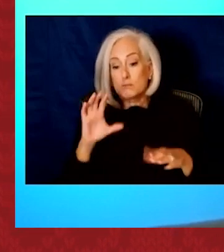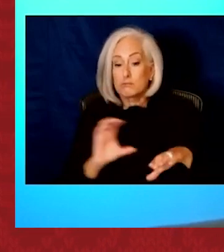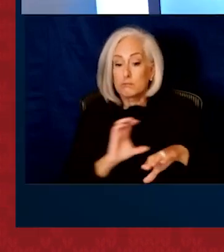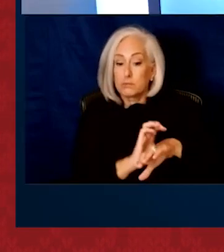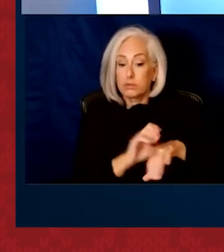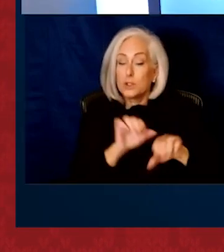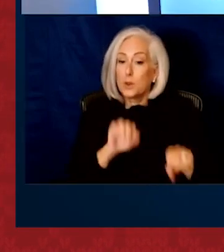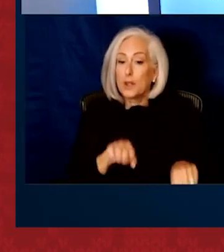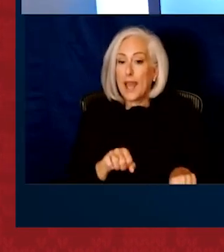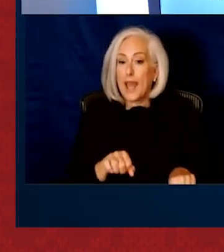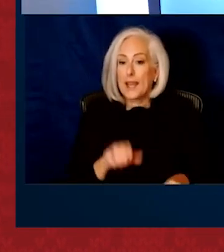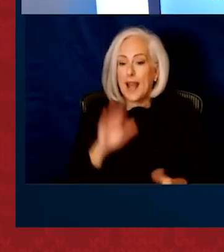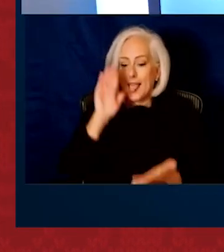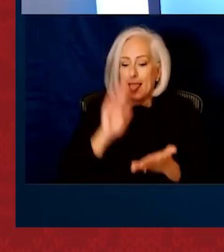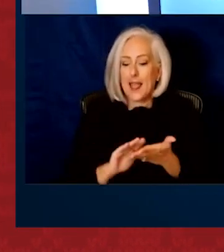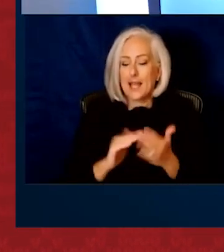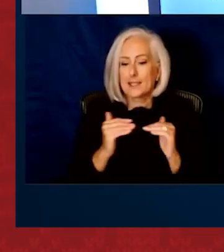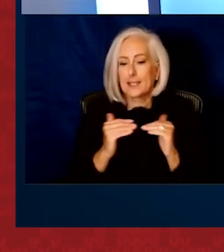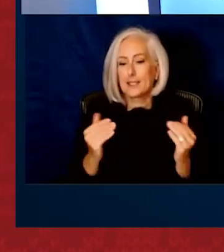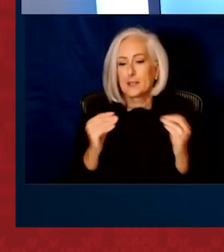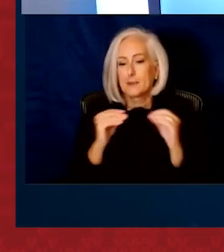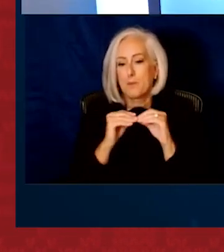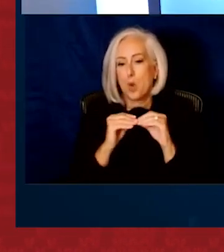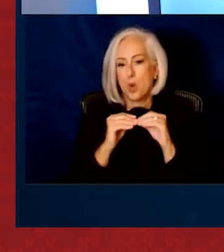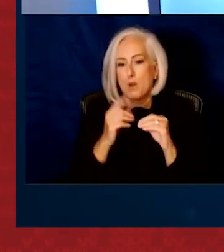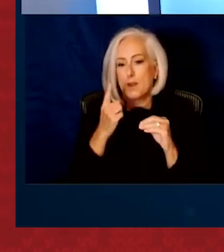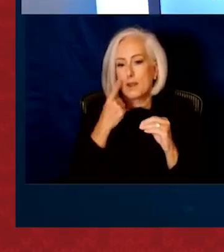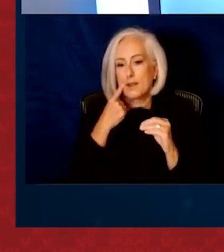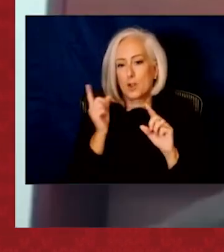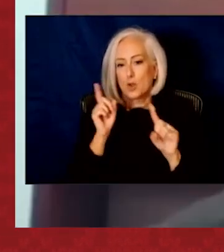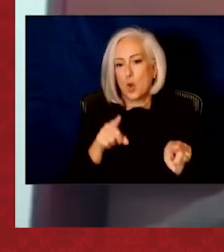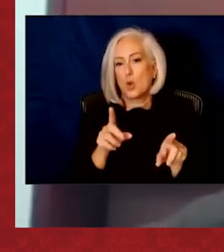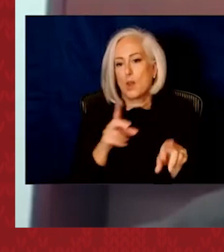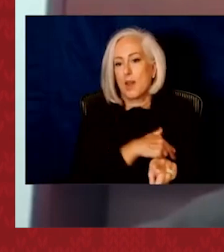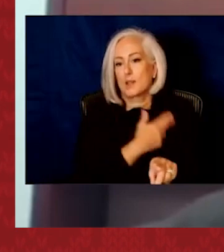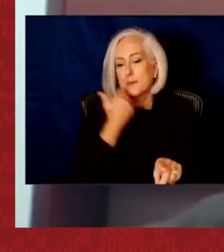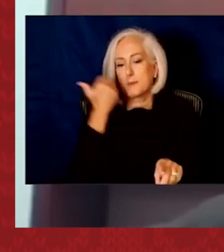Dakota, is there anything as you look back that you would do differently now?